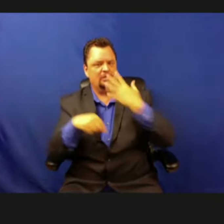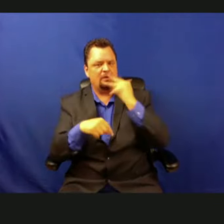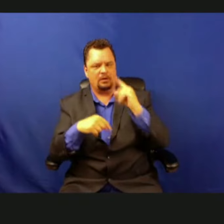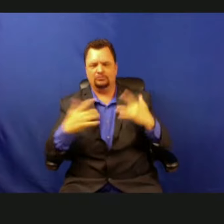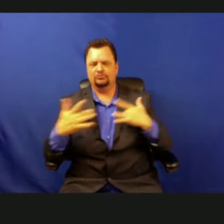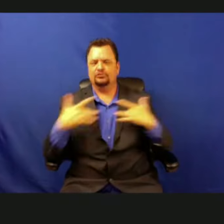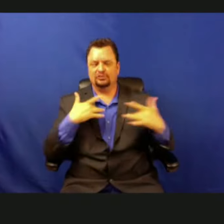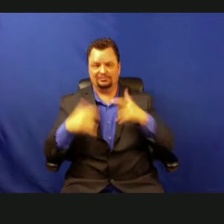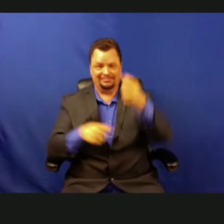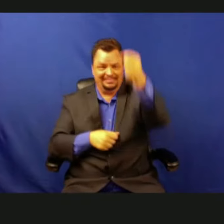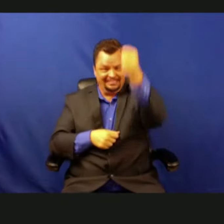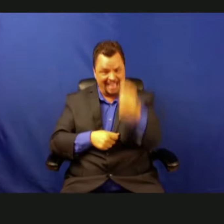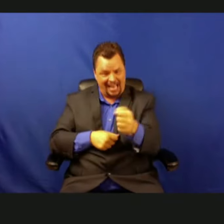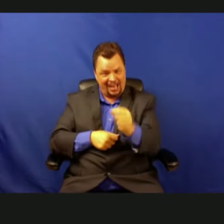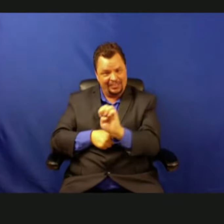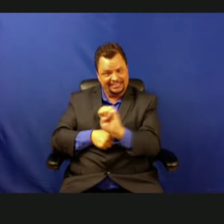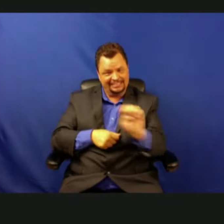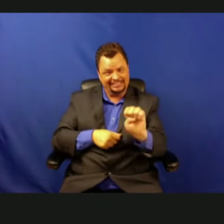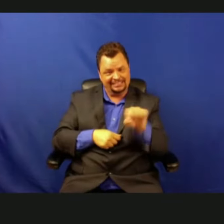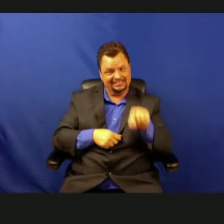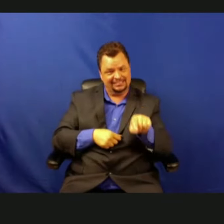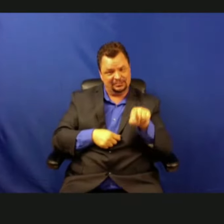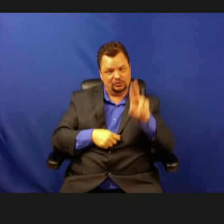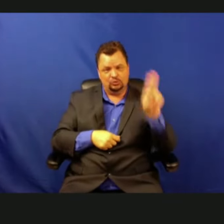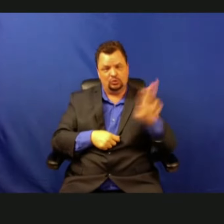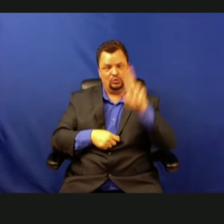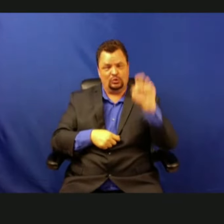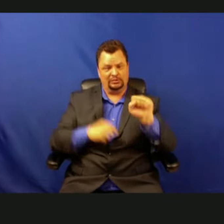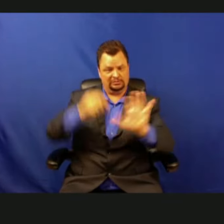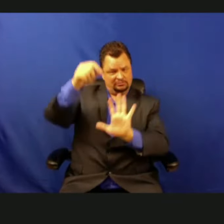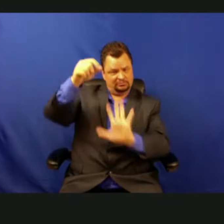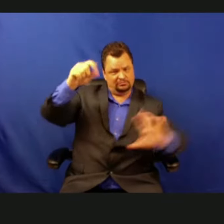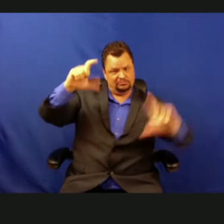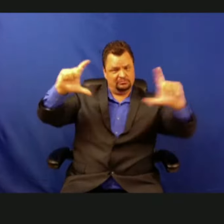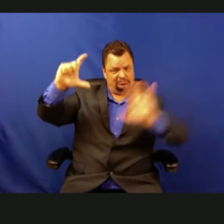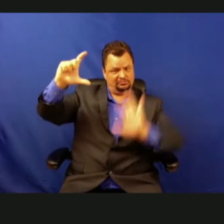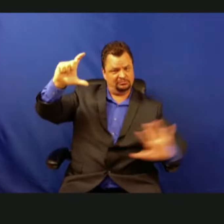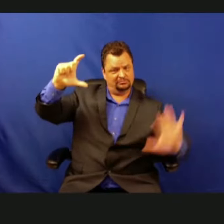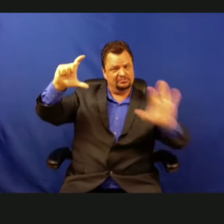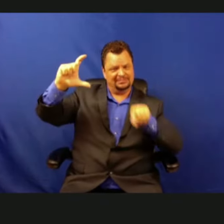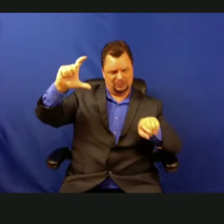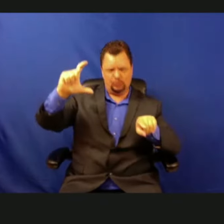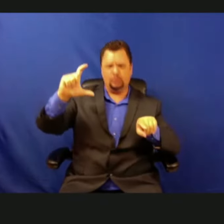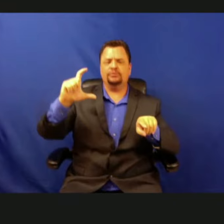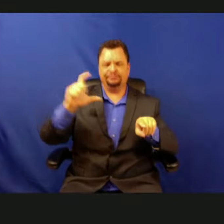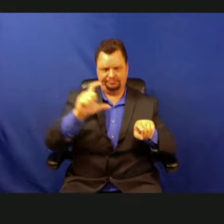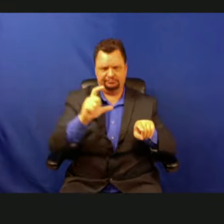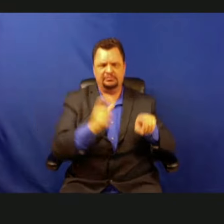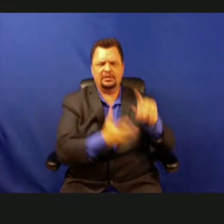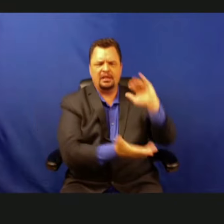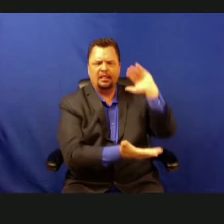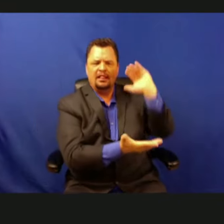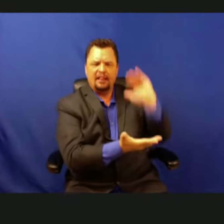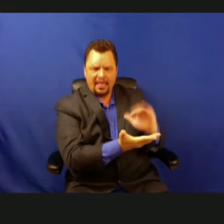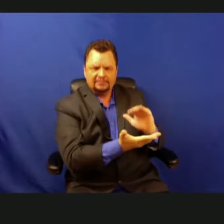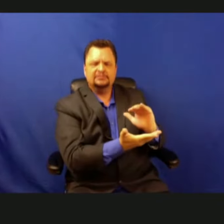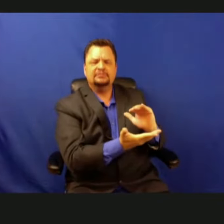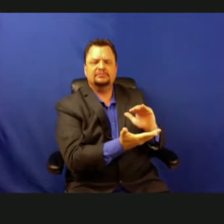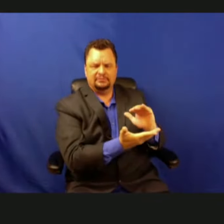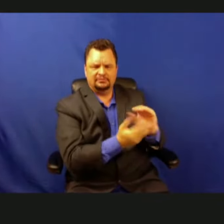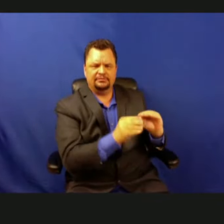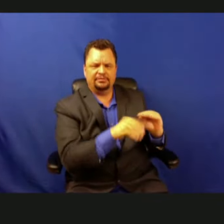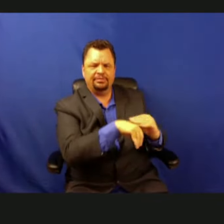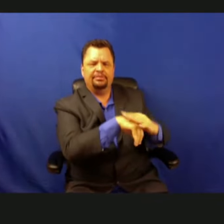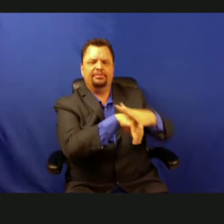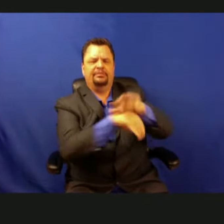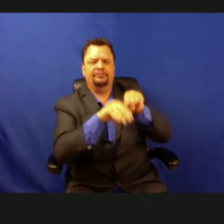travel between the southeast United States and Colorado as there is between Utah and Wyoming and our neighboring states. So of course, we have a heightened level of